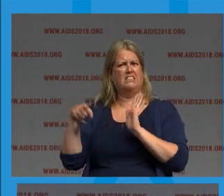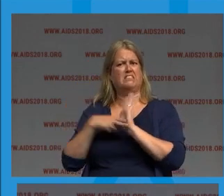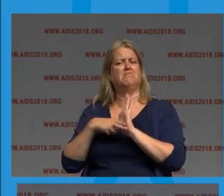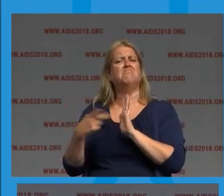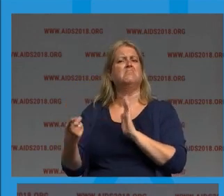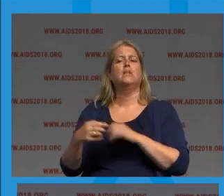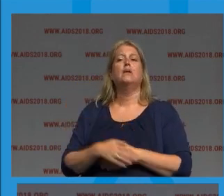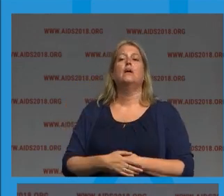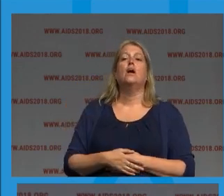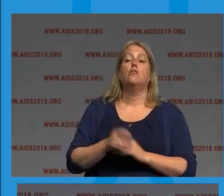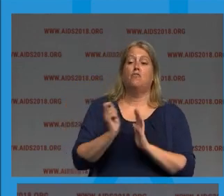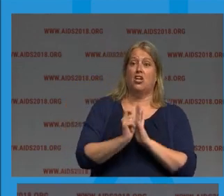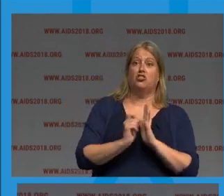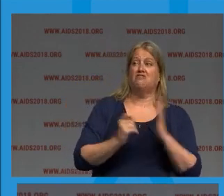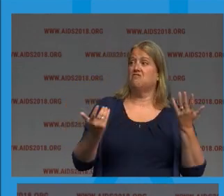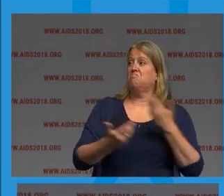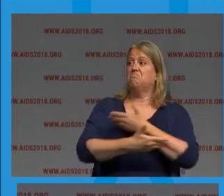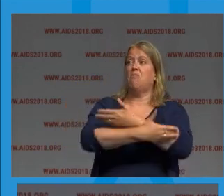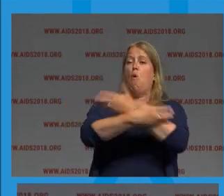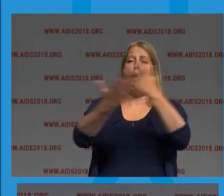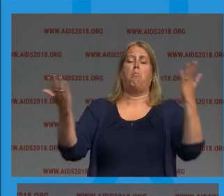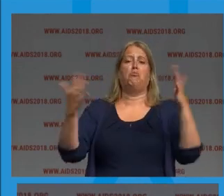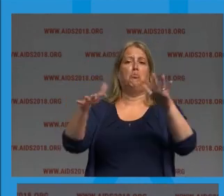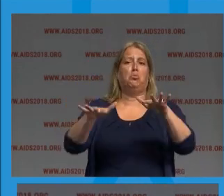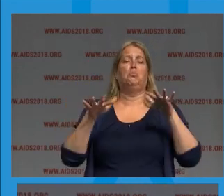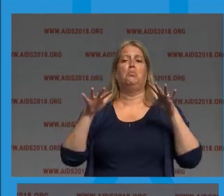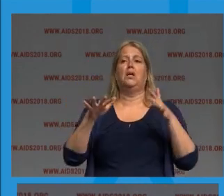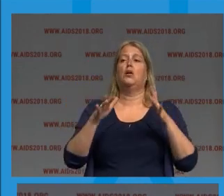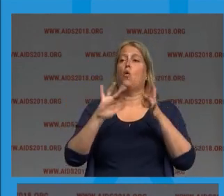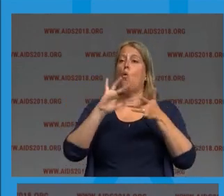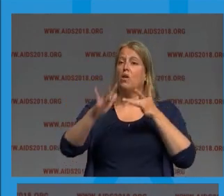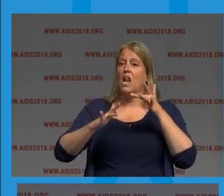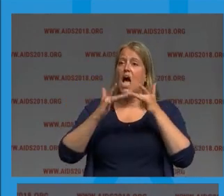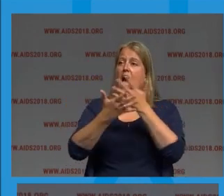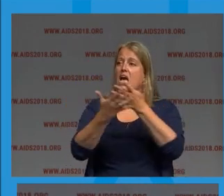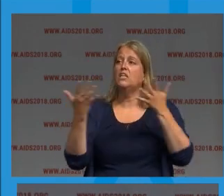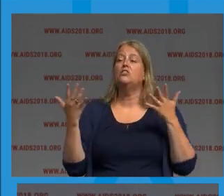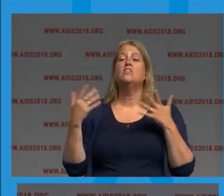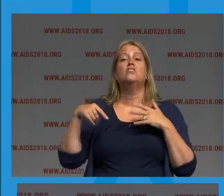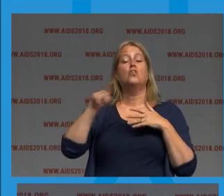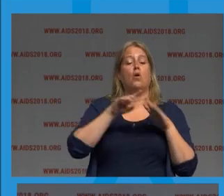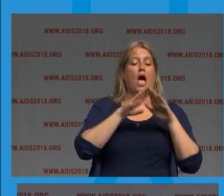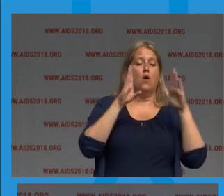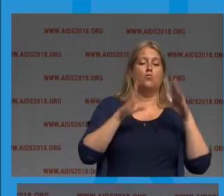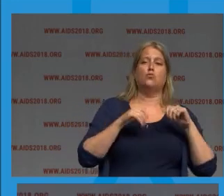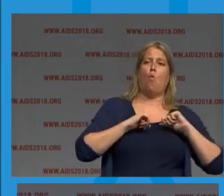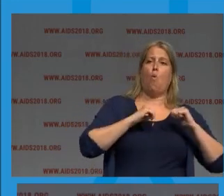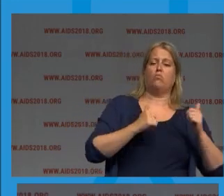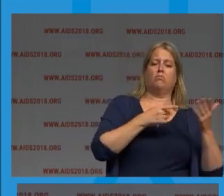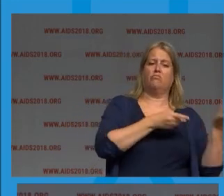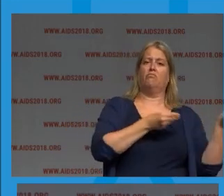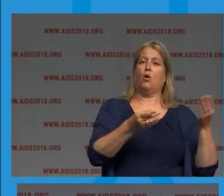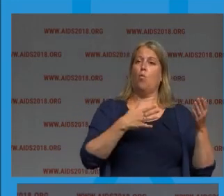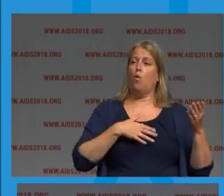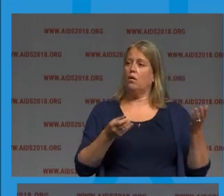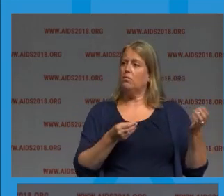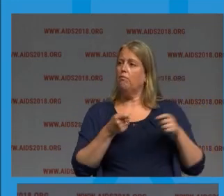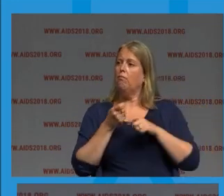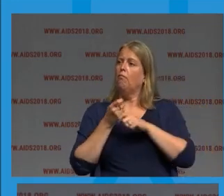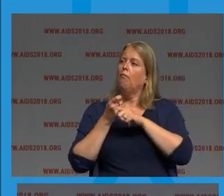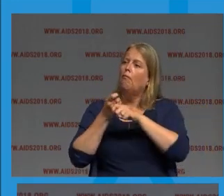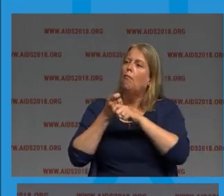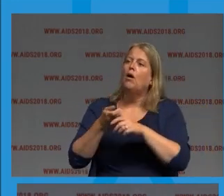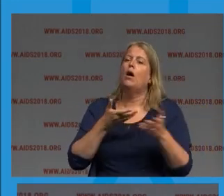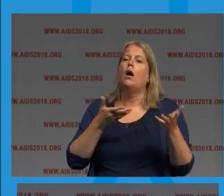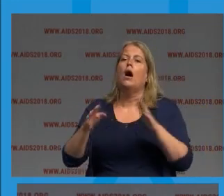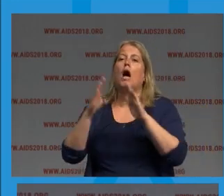registries that are available online, open to the public and employers and landlords, which makes it even more challenging to when